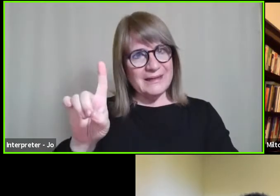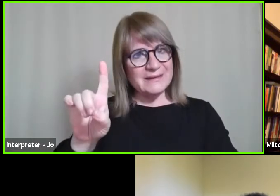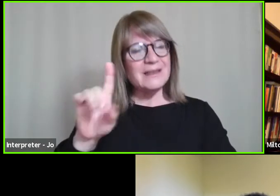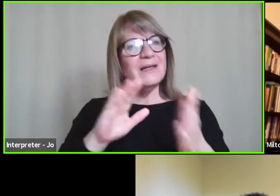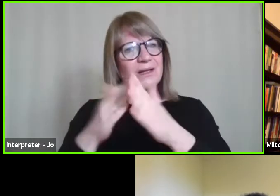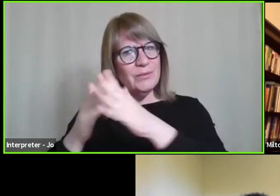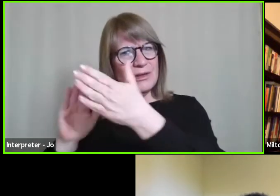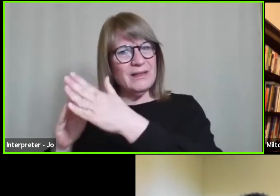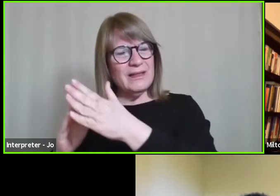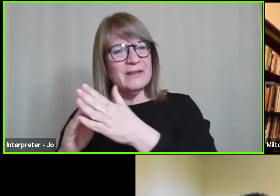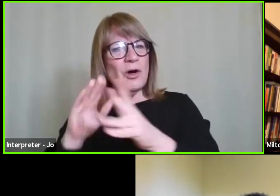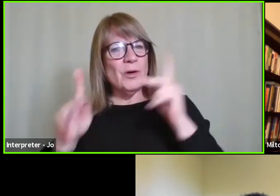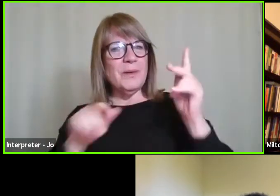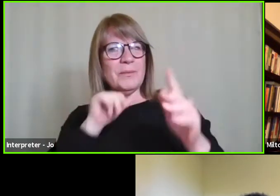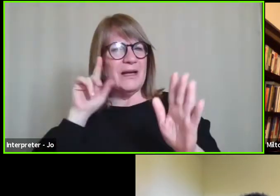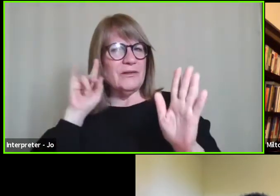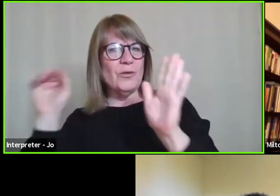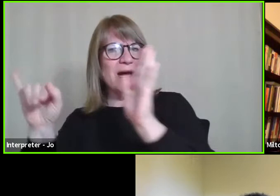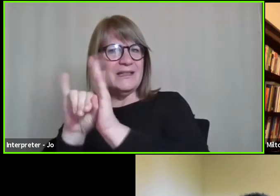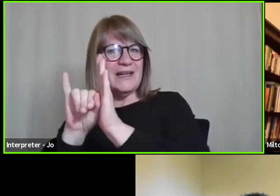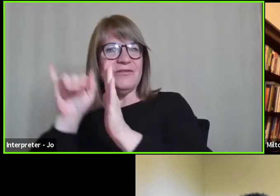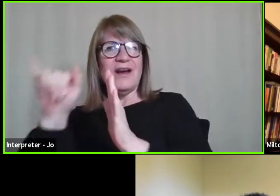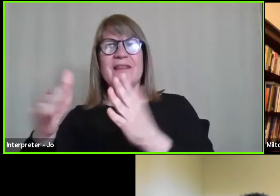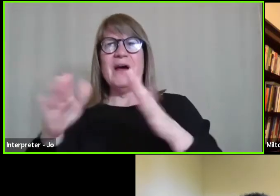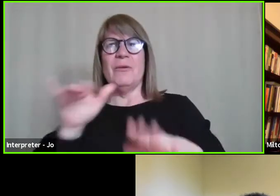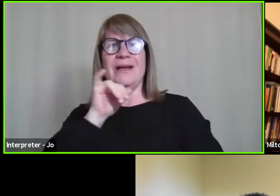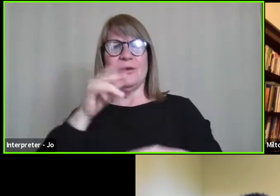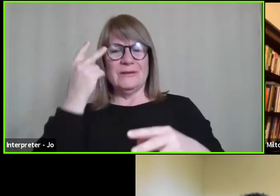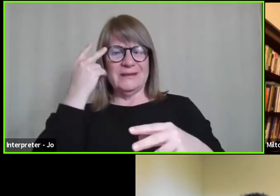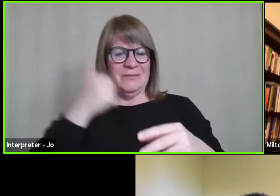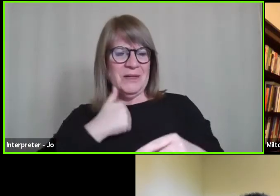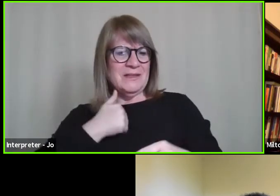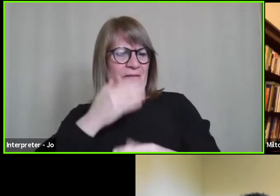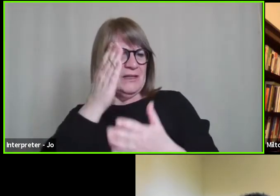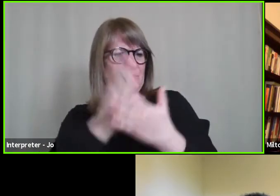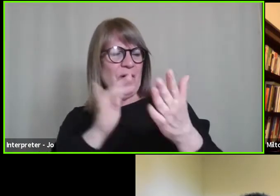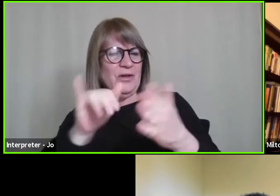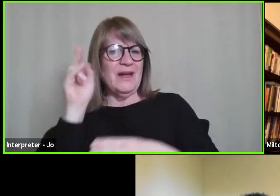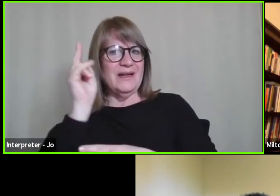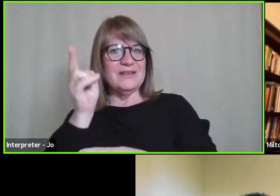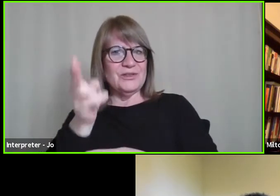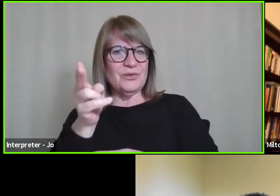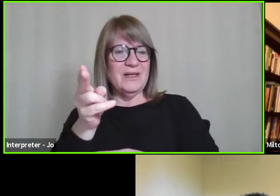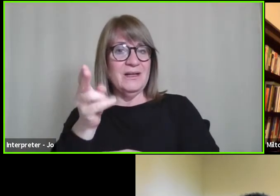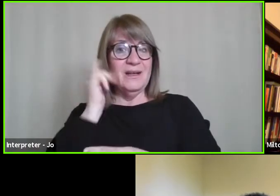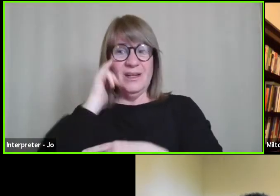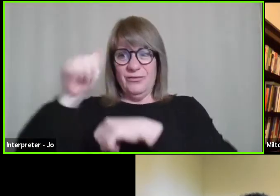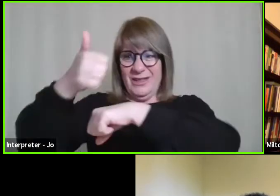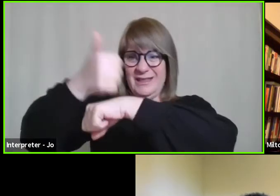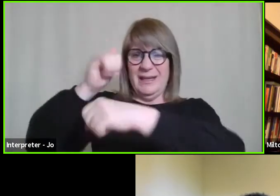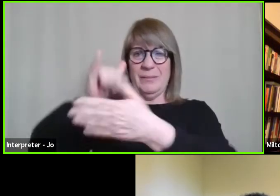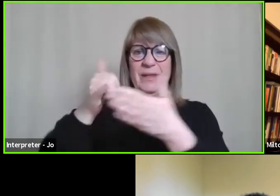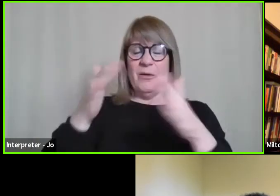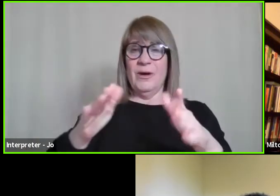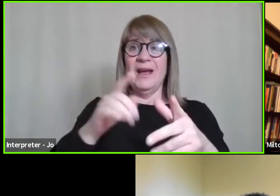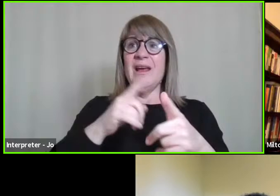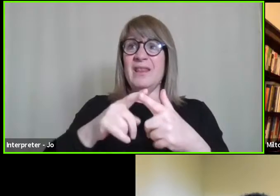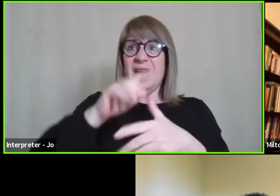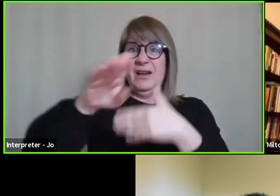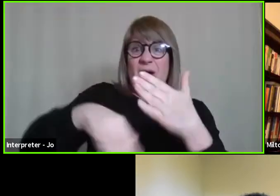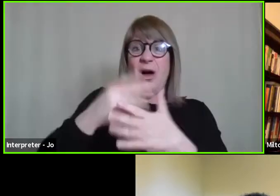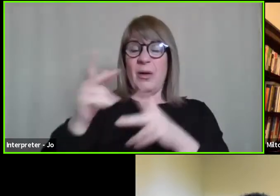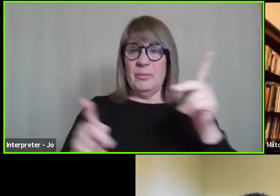themselves as part of this history because that framing actually dismisses the fact that we're actually all racialized but we're